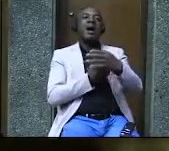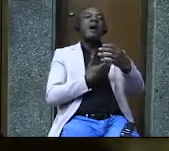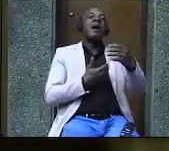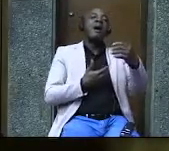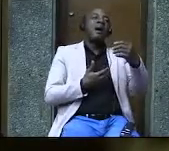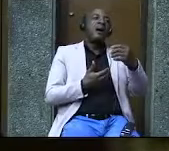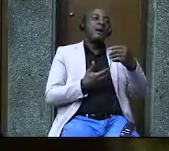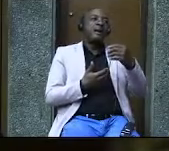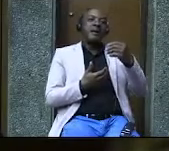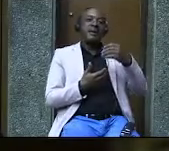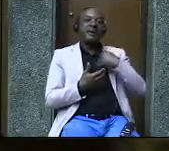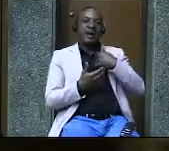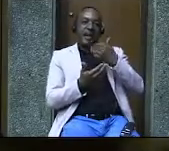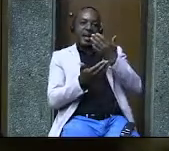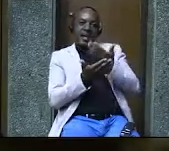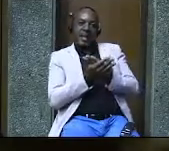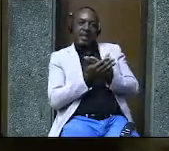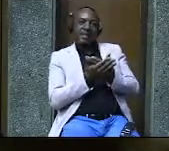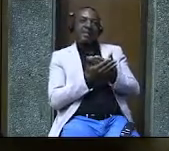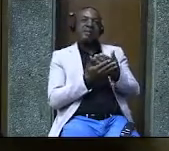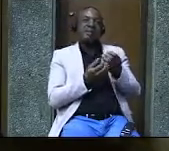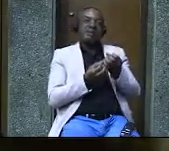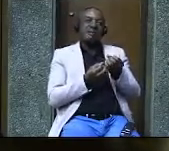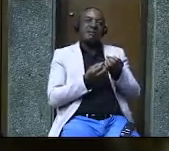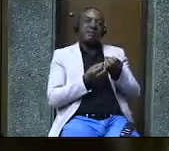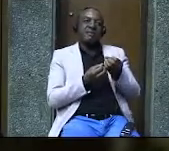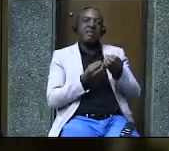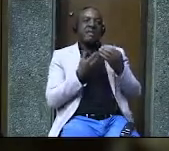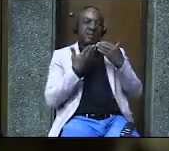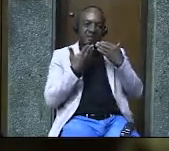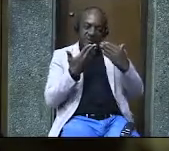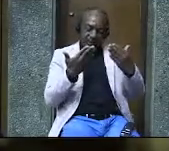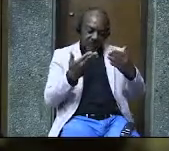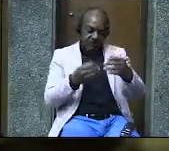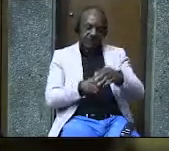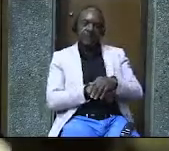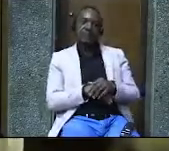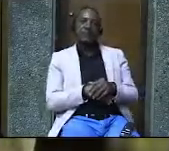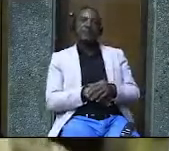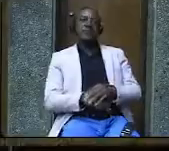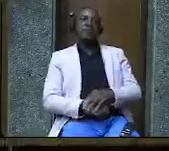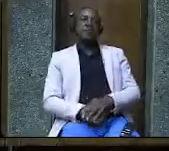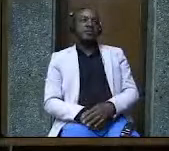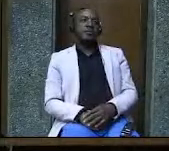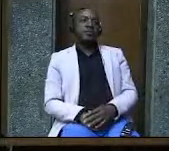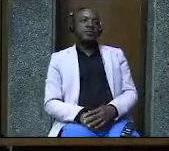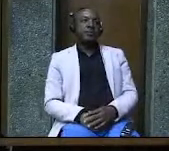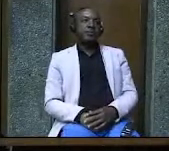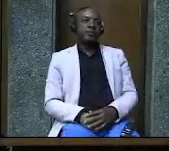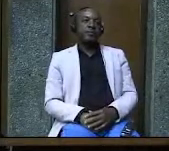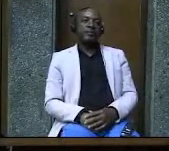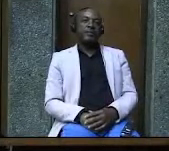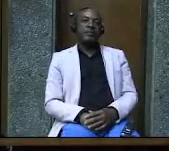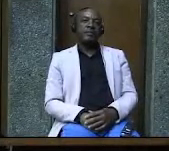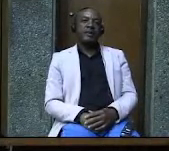10 cattle to 700. Thank you very much. Thank you very much.